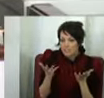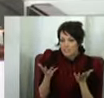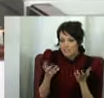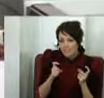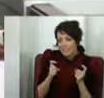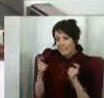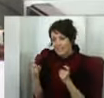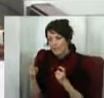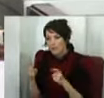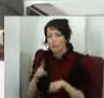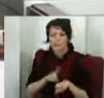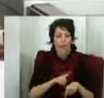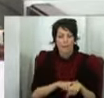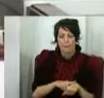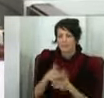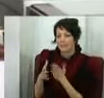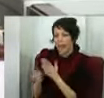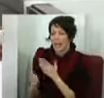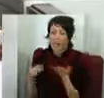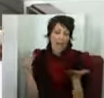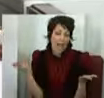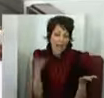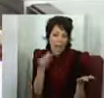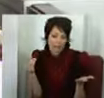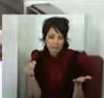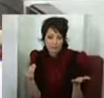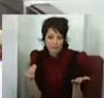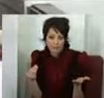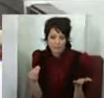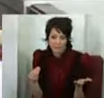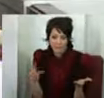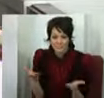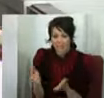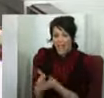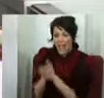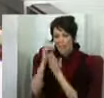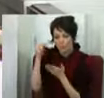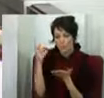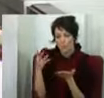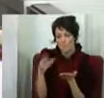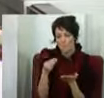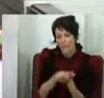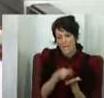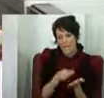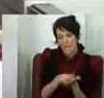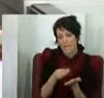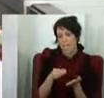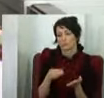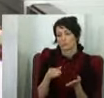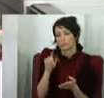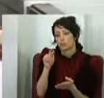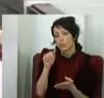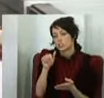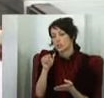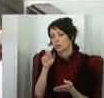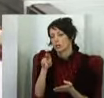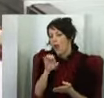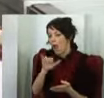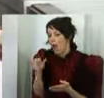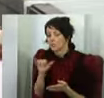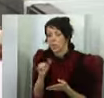give of your time and your talent, and as well today I'm here to ask you for your treasure as well. Today, we're